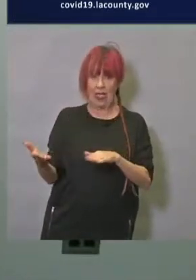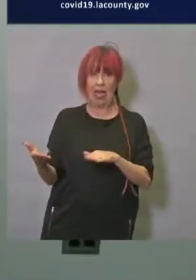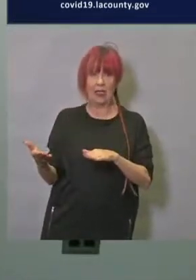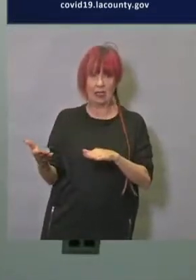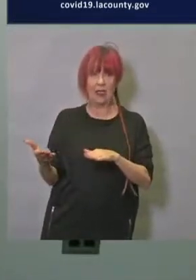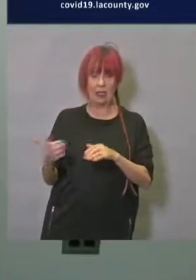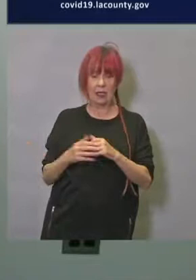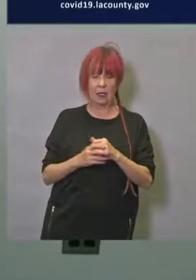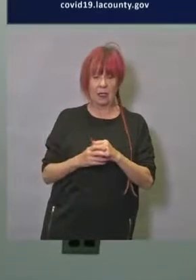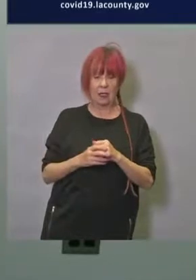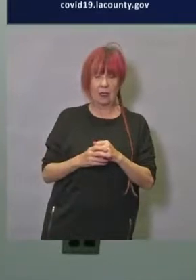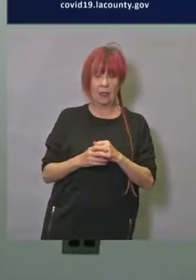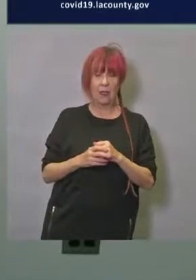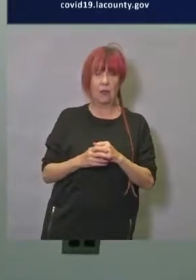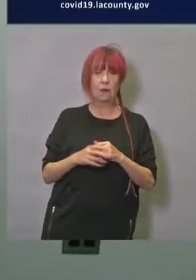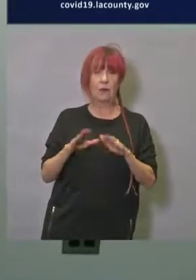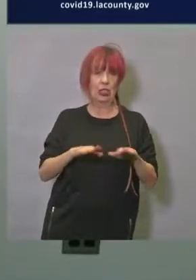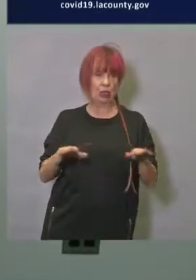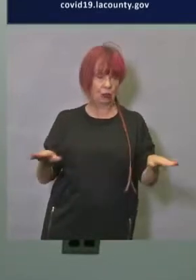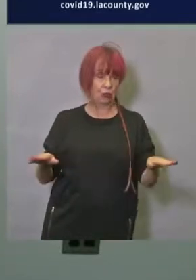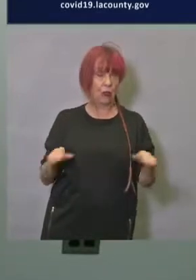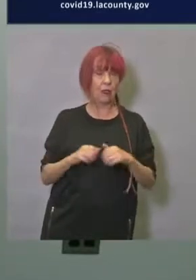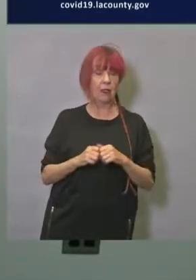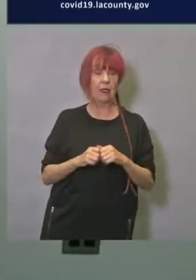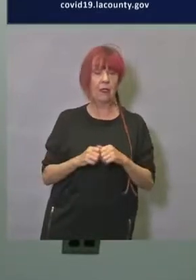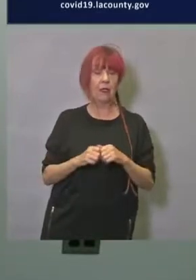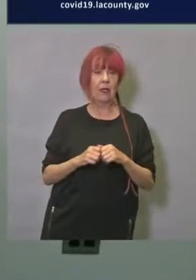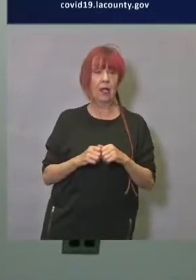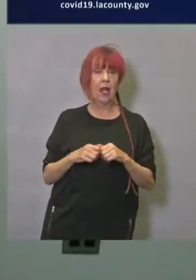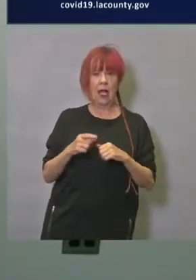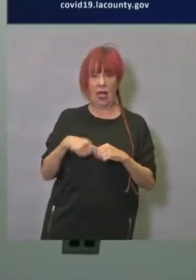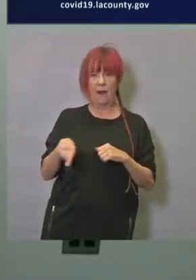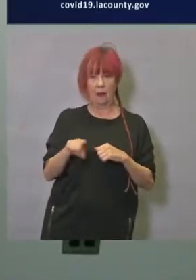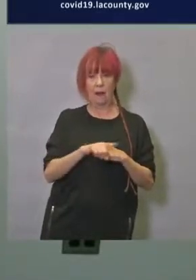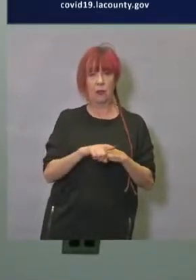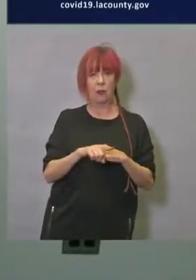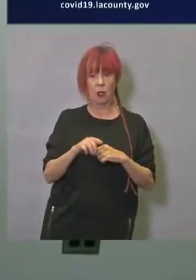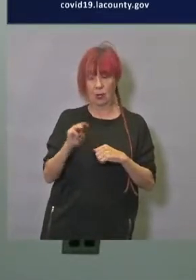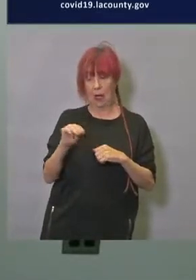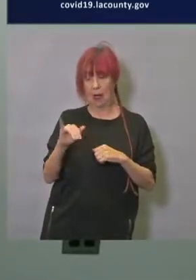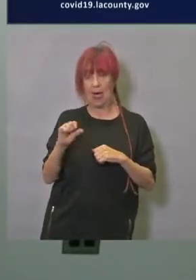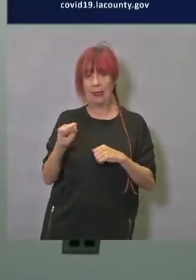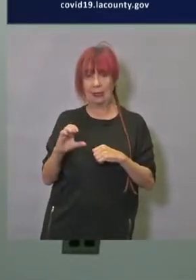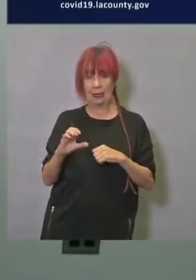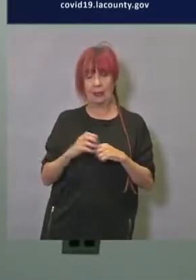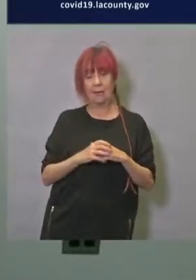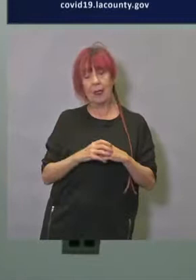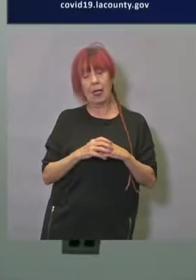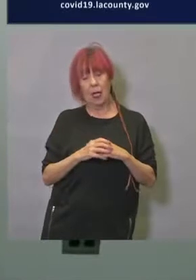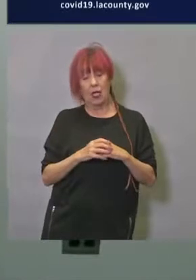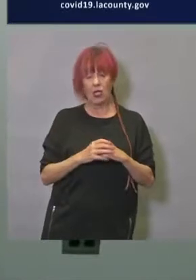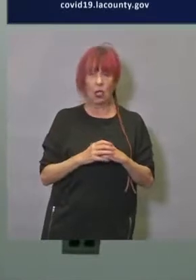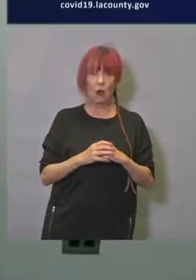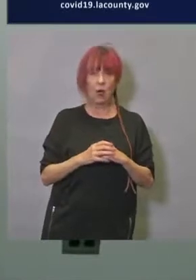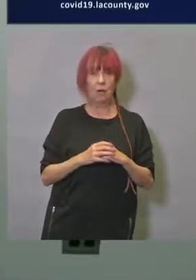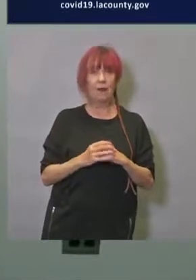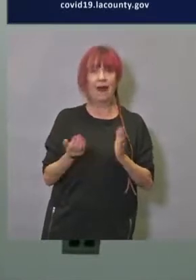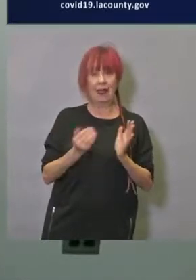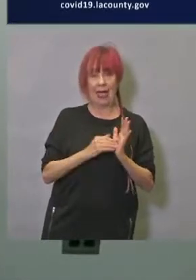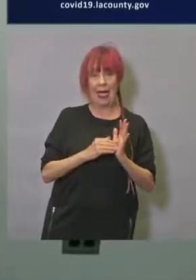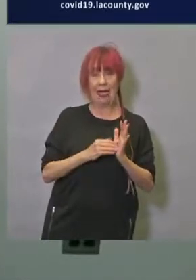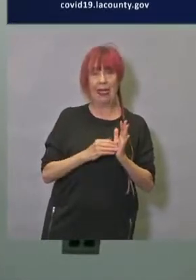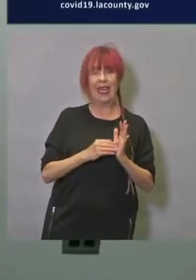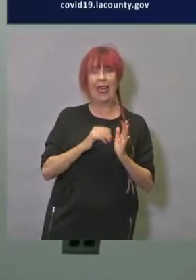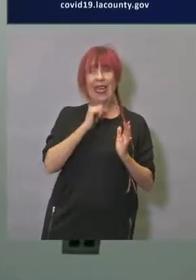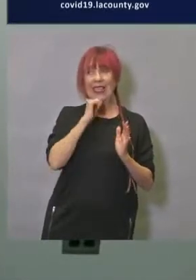have happened amongst children have been cases of MIS-C. So, again, it's